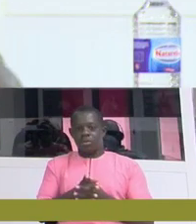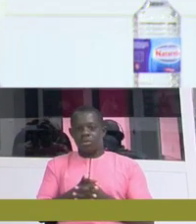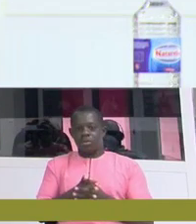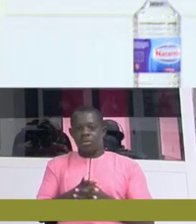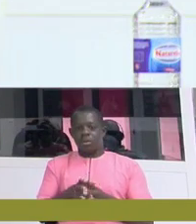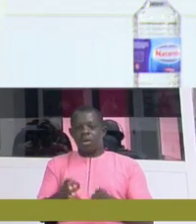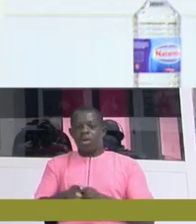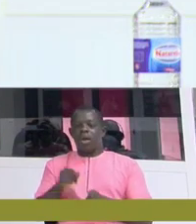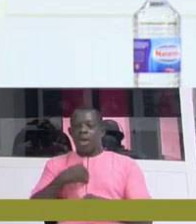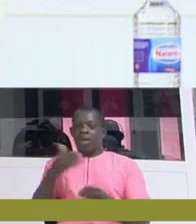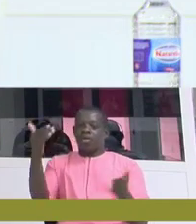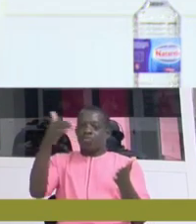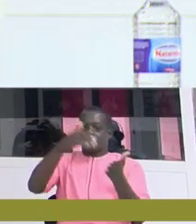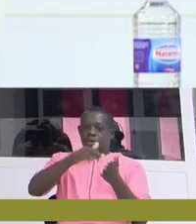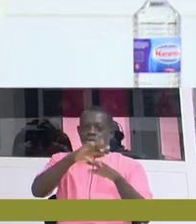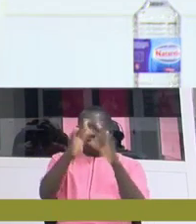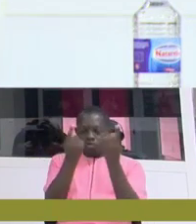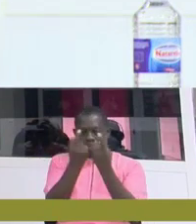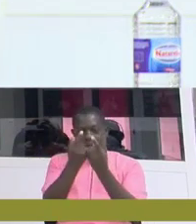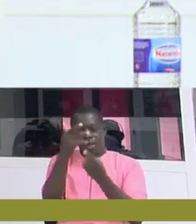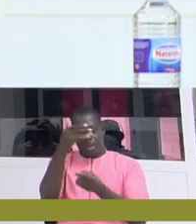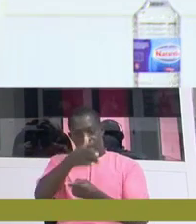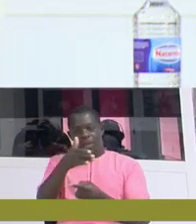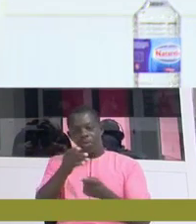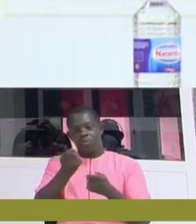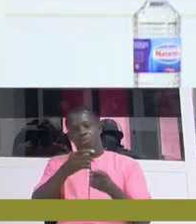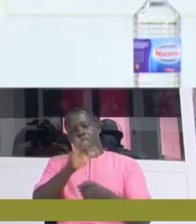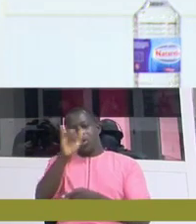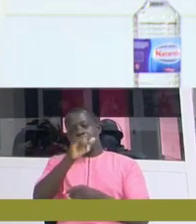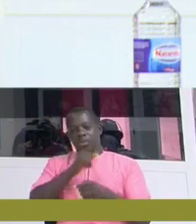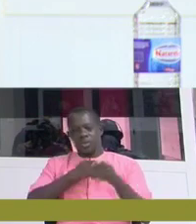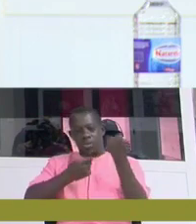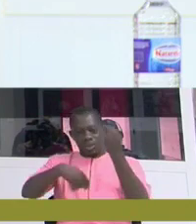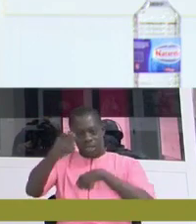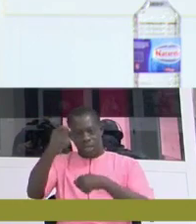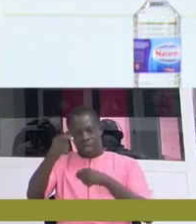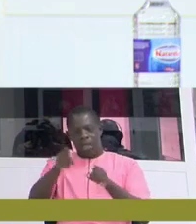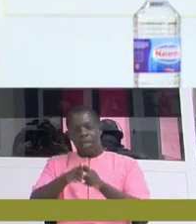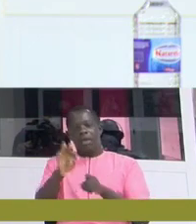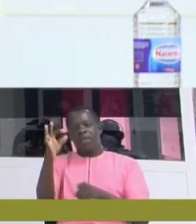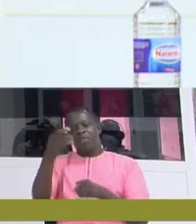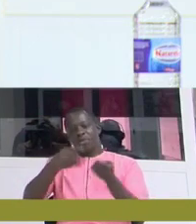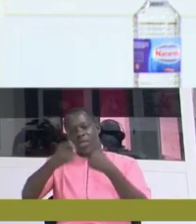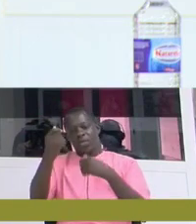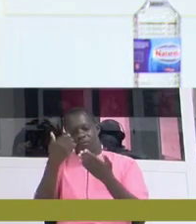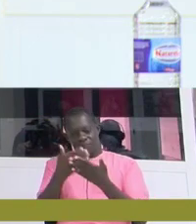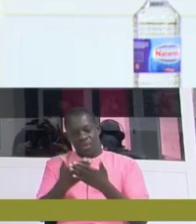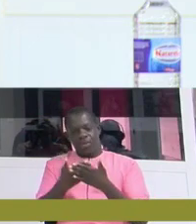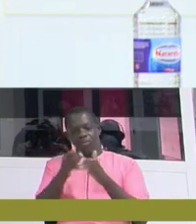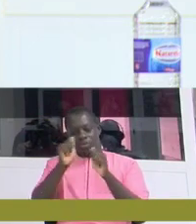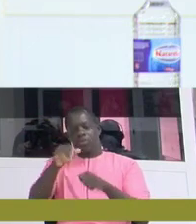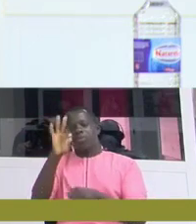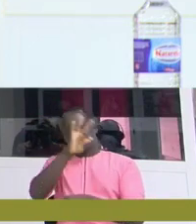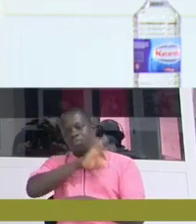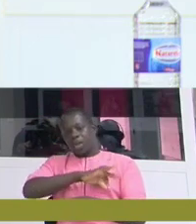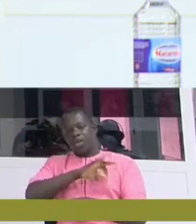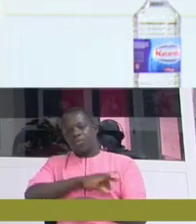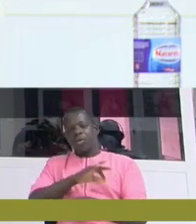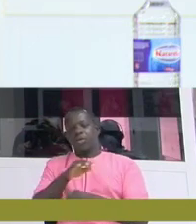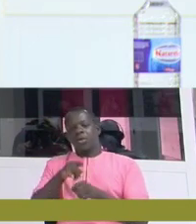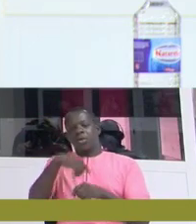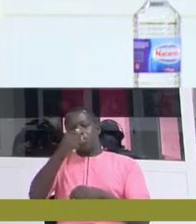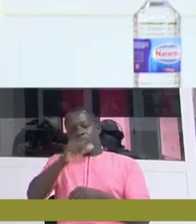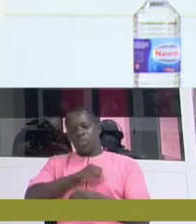don't commit crime. I brought something here for which I'm going to sell. If I sell it, I will have something to